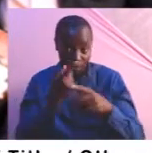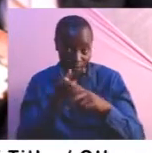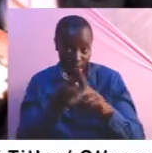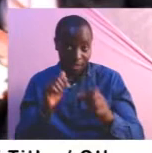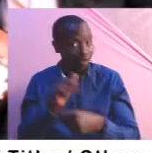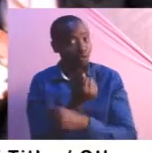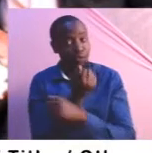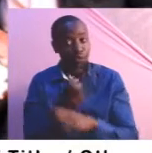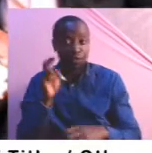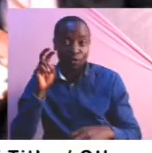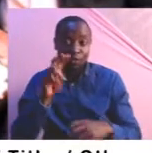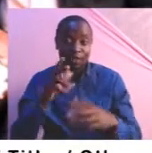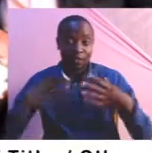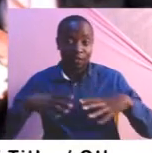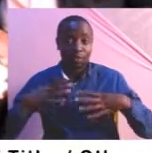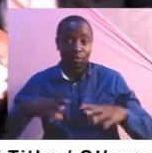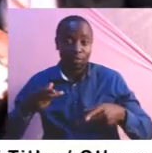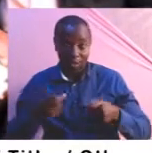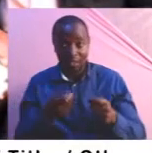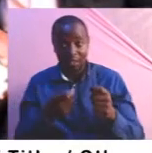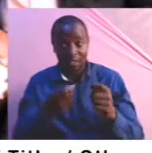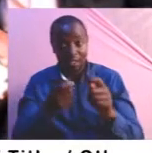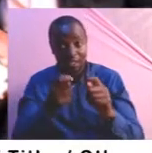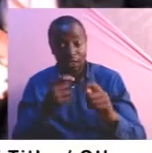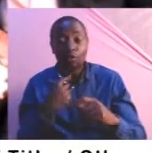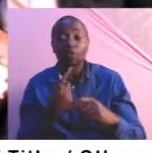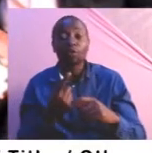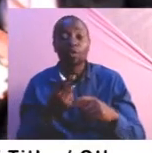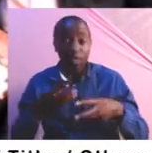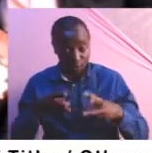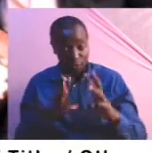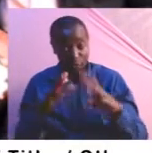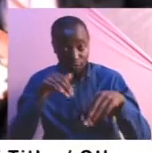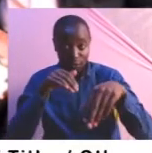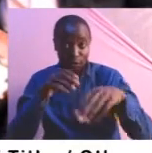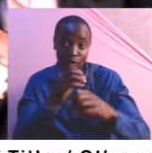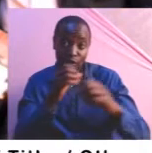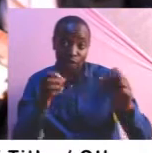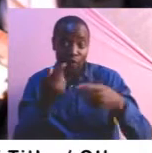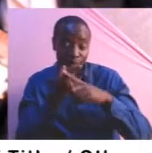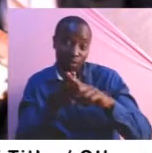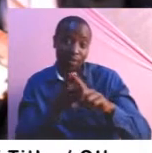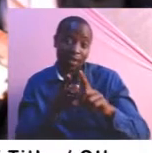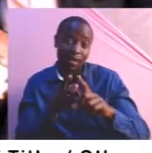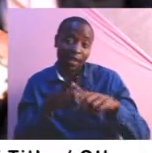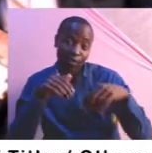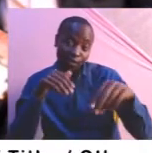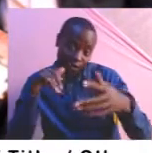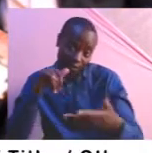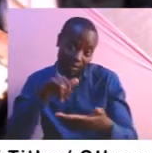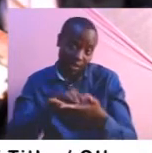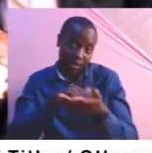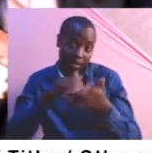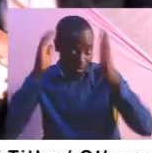myself, people are trying to tell me, Teresia, don't go through this route, and I'm still headed there. The donkey